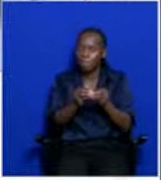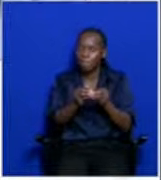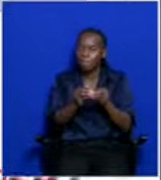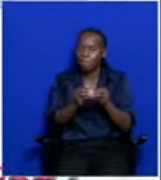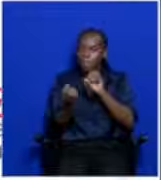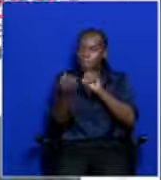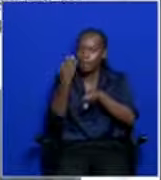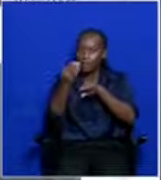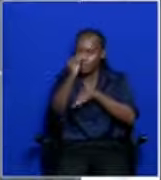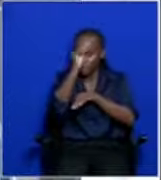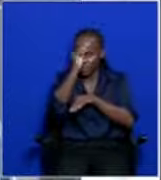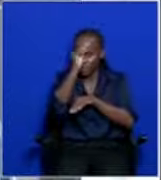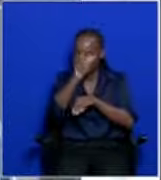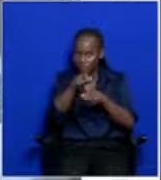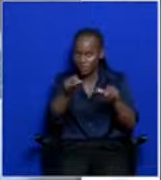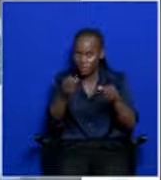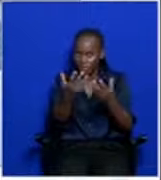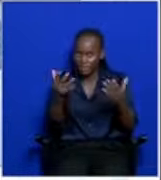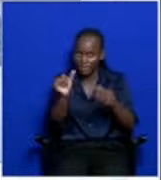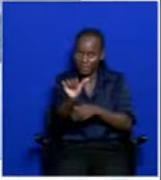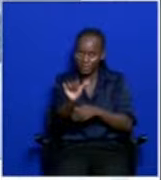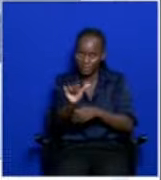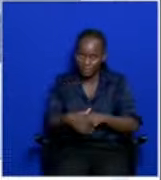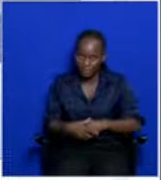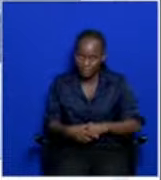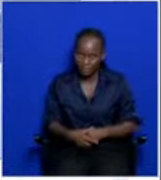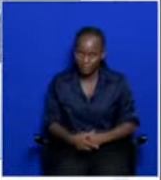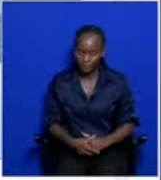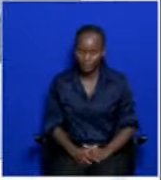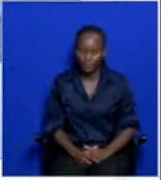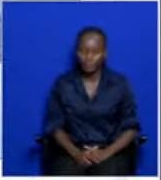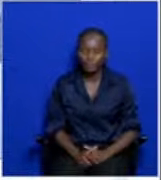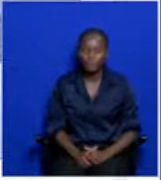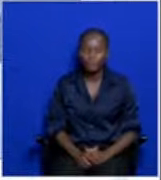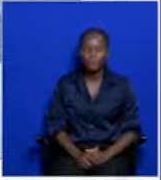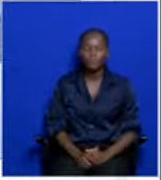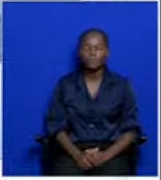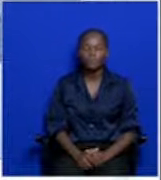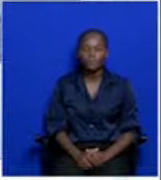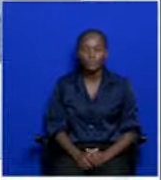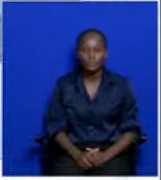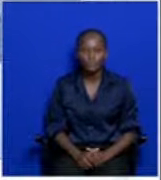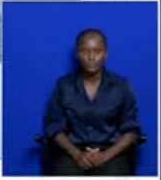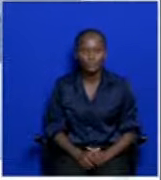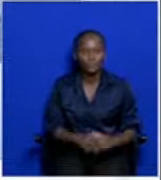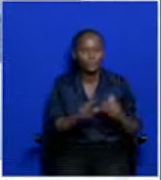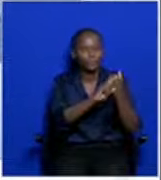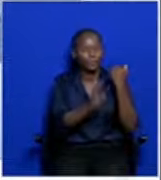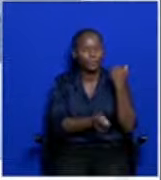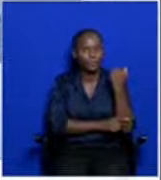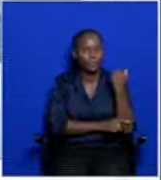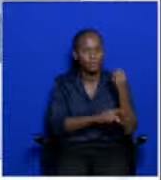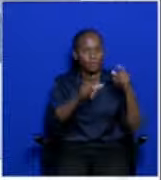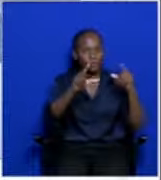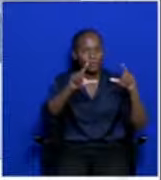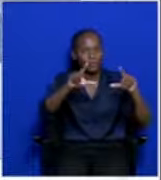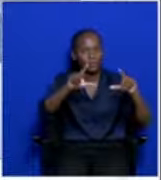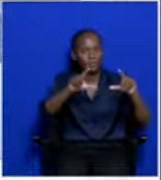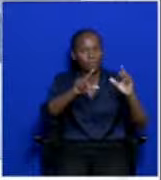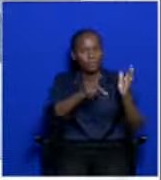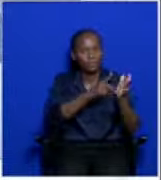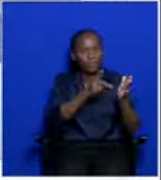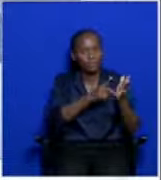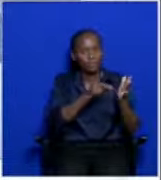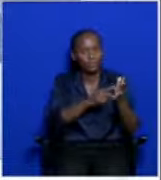then the last page has got 2 photographs. Can you talk us through